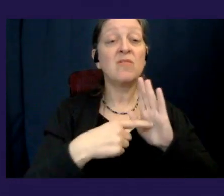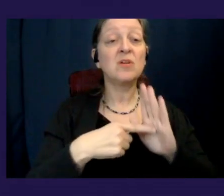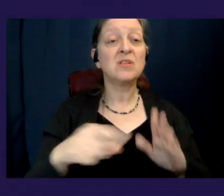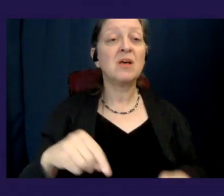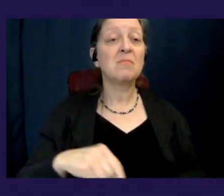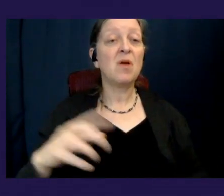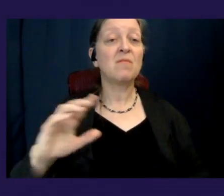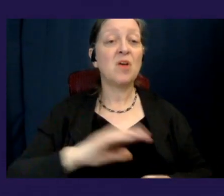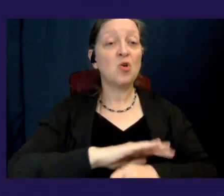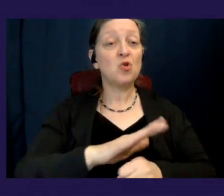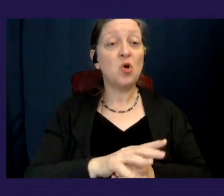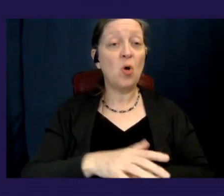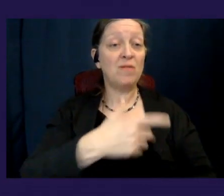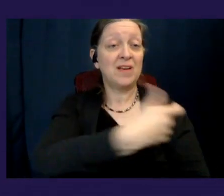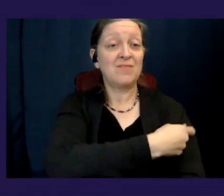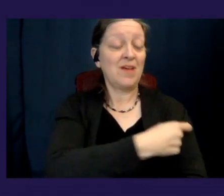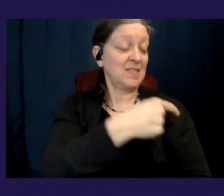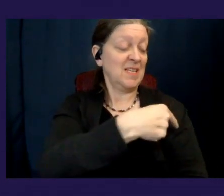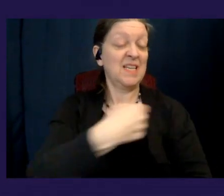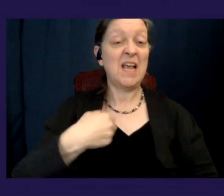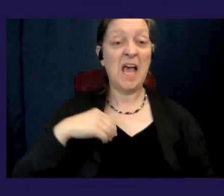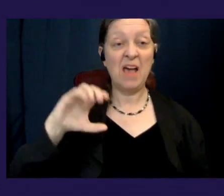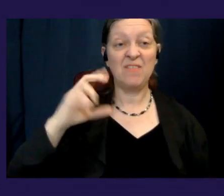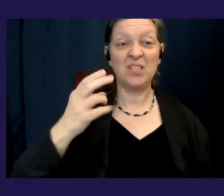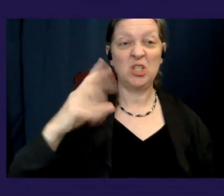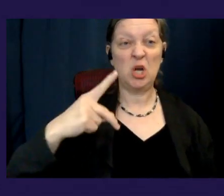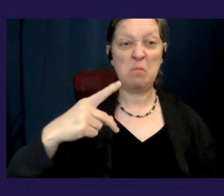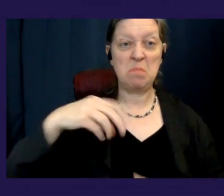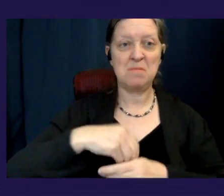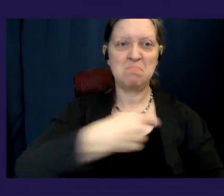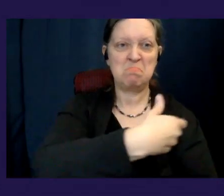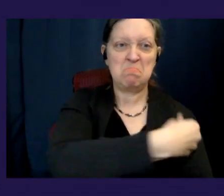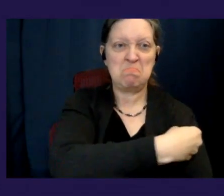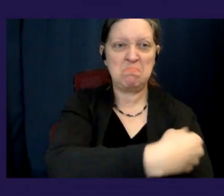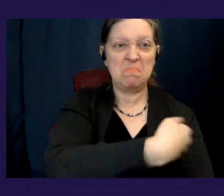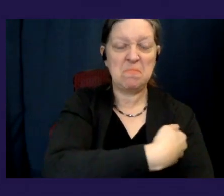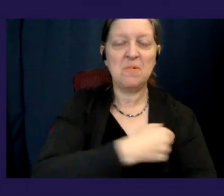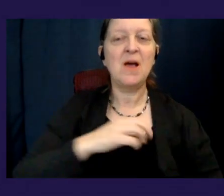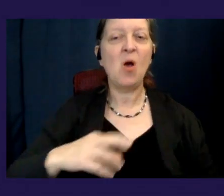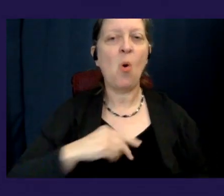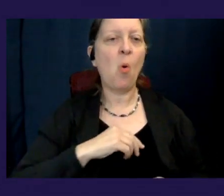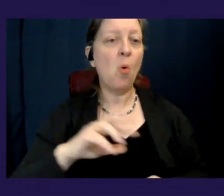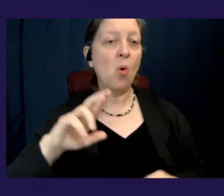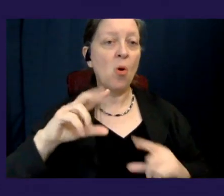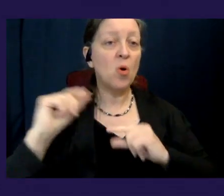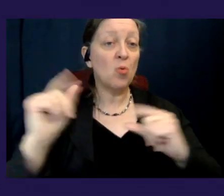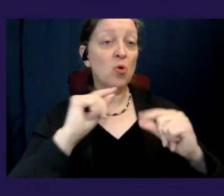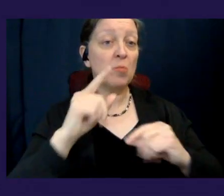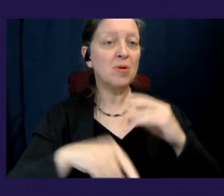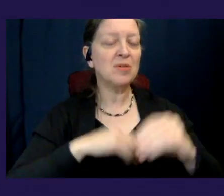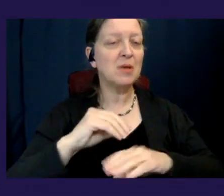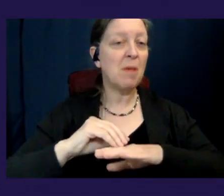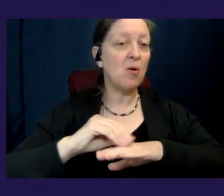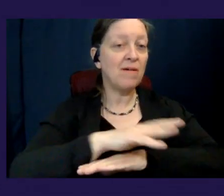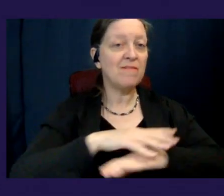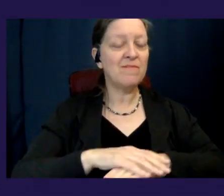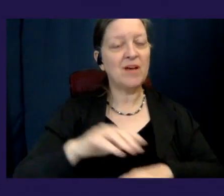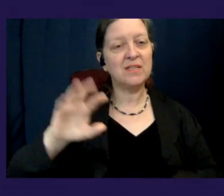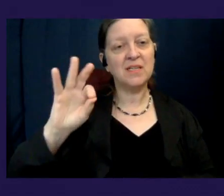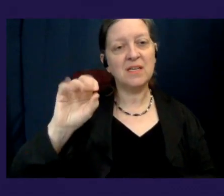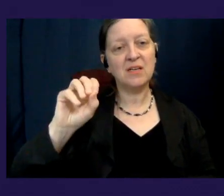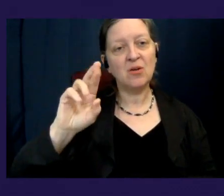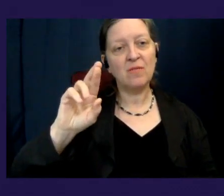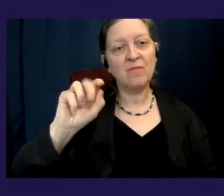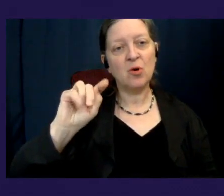not, or there's a lot of rumors about how they might affect fertility, which the evidence does not suggest that they do. But these are things that might be